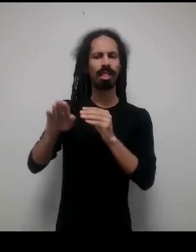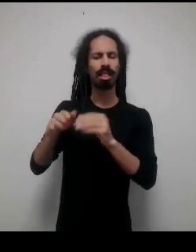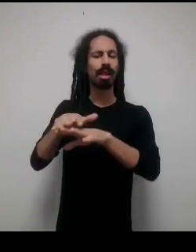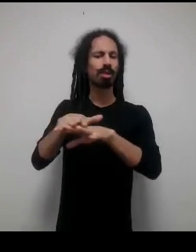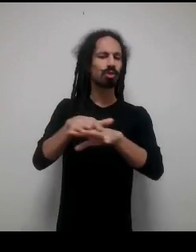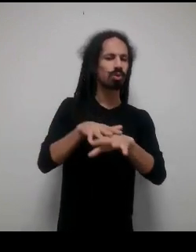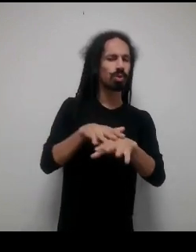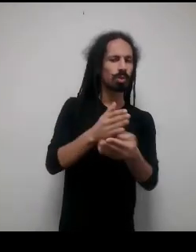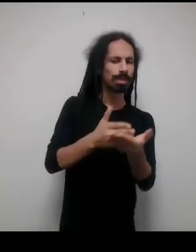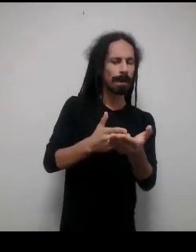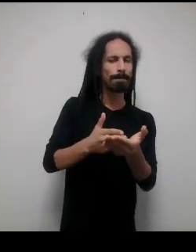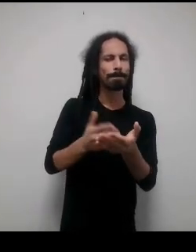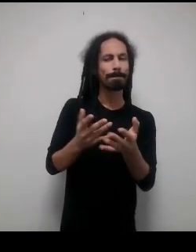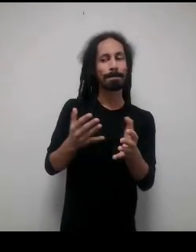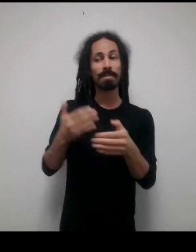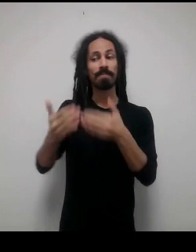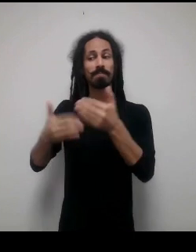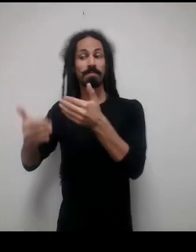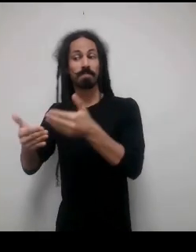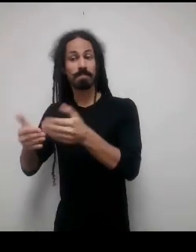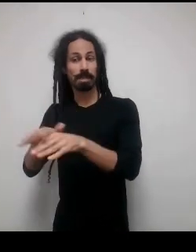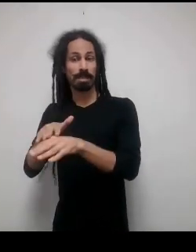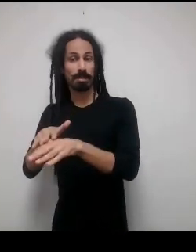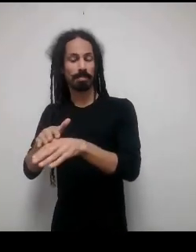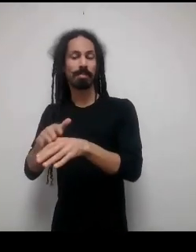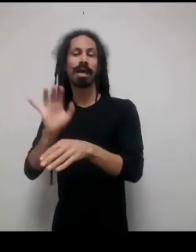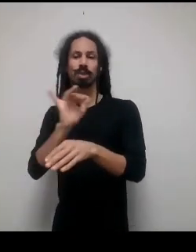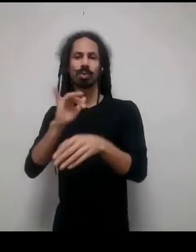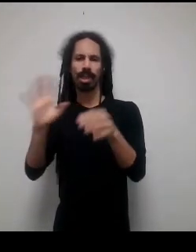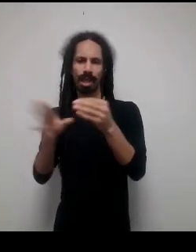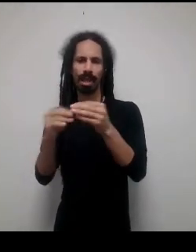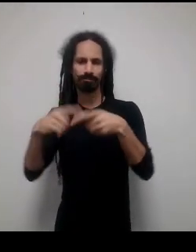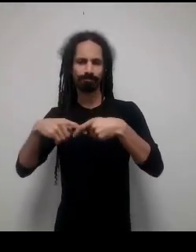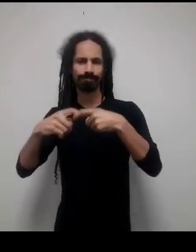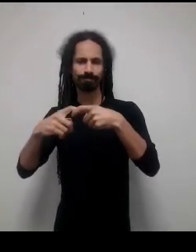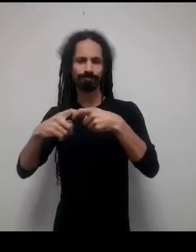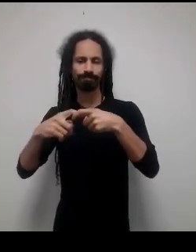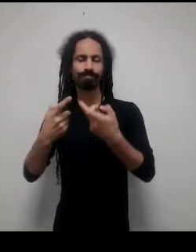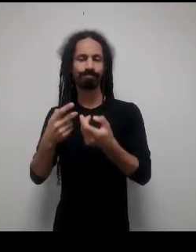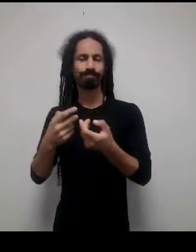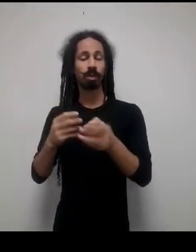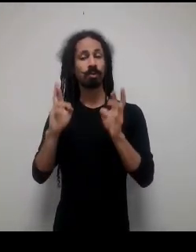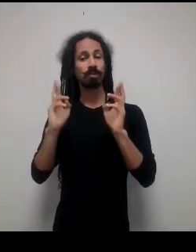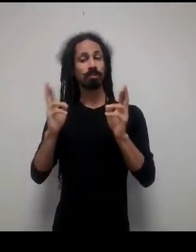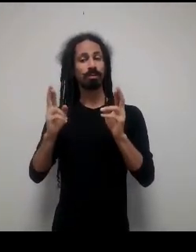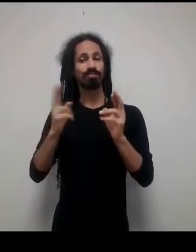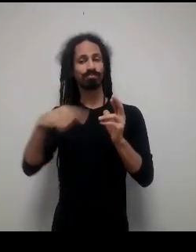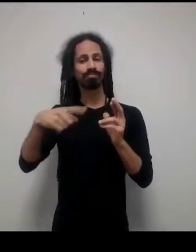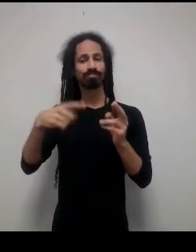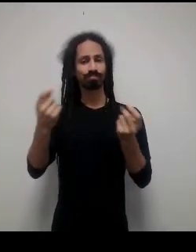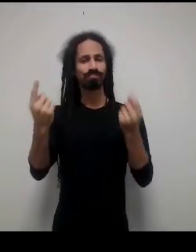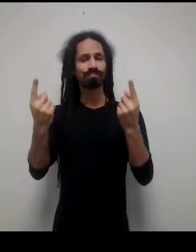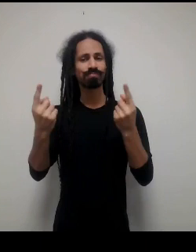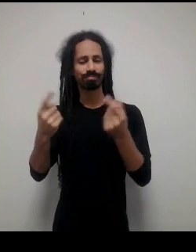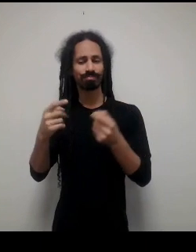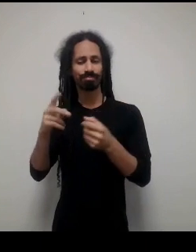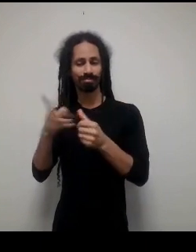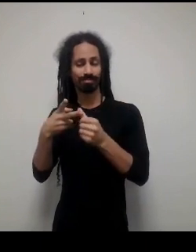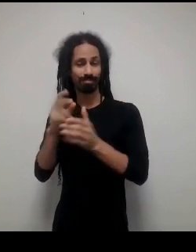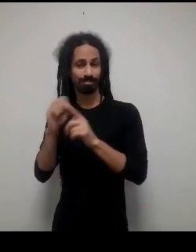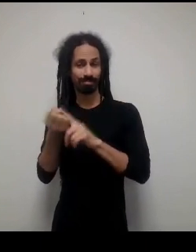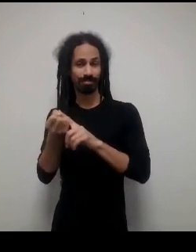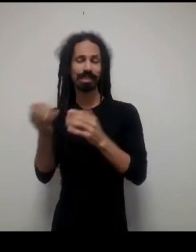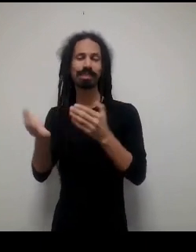bit more, and I was pausing. So hopefully you saw that example 2 was much easier for my audience to